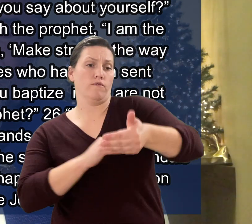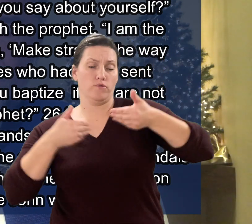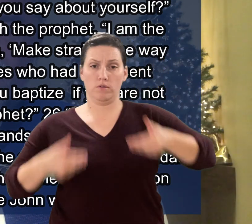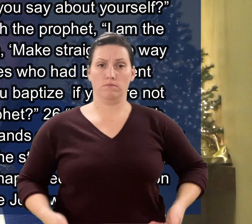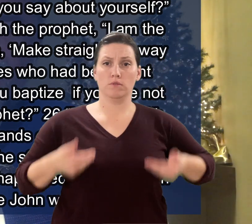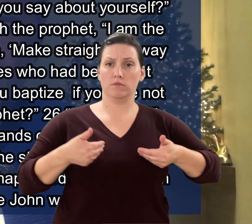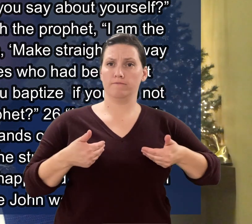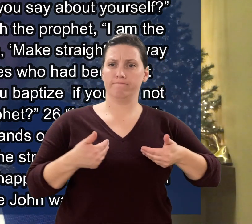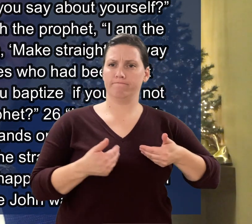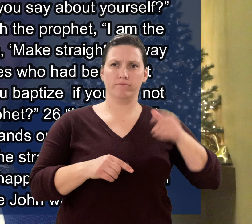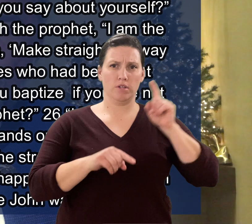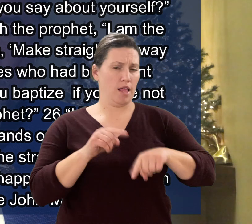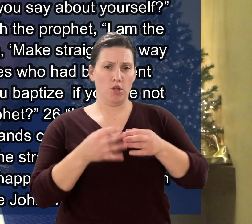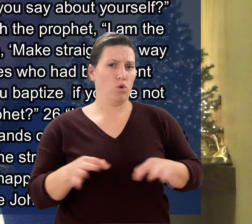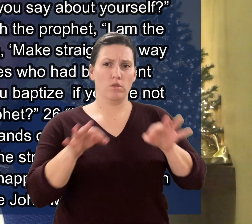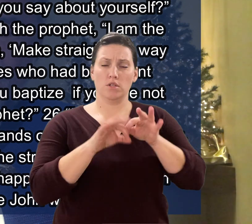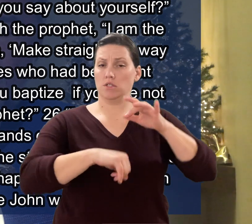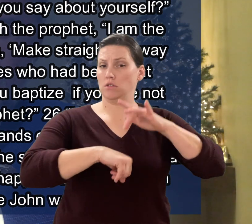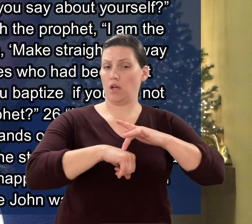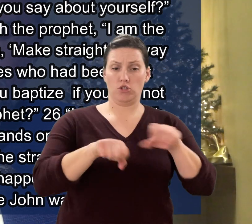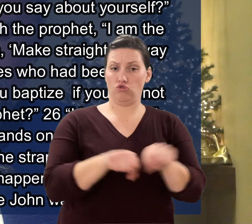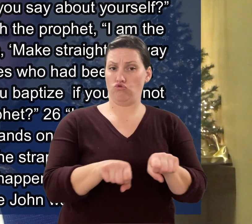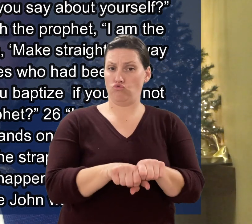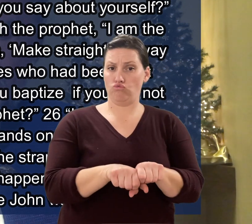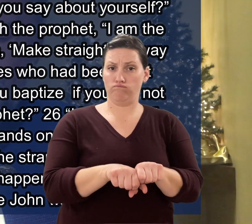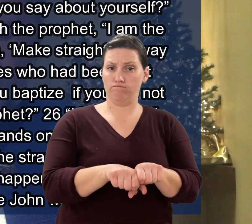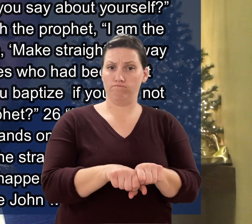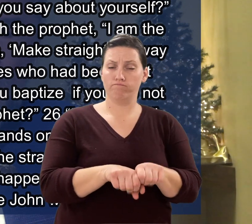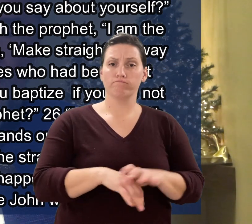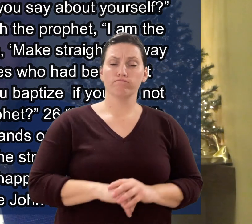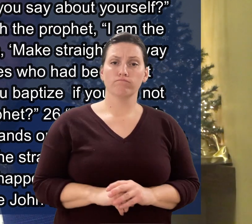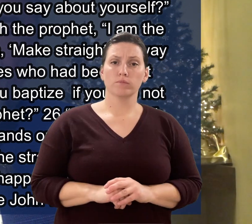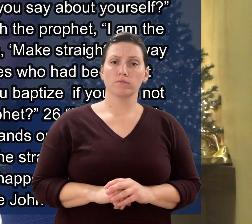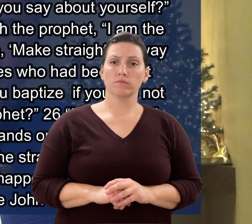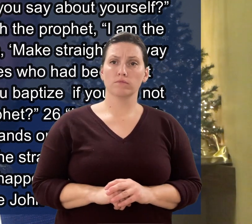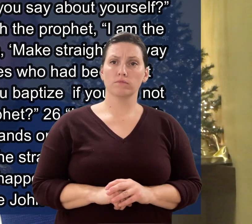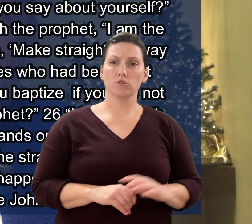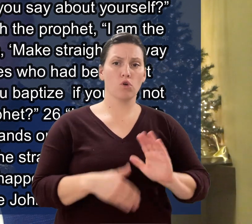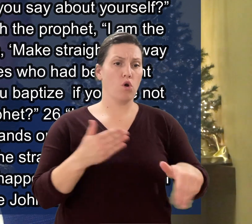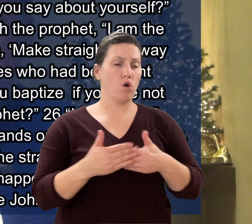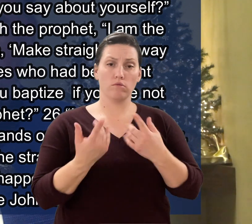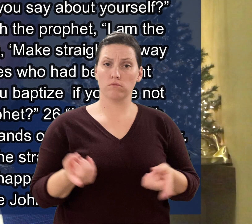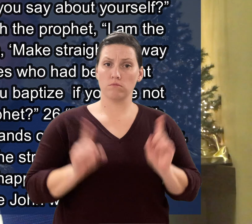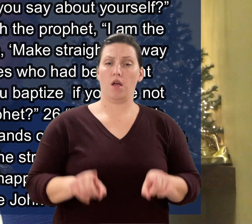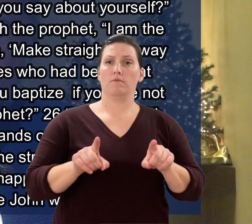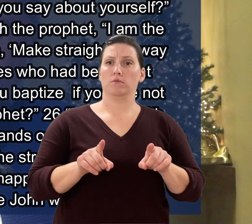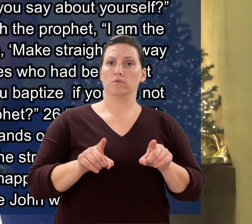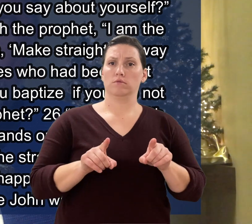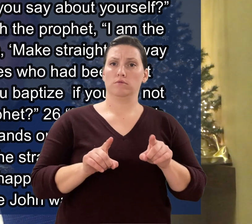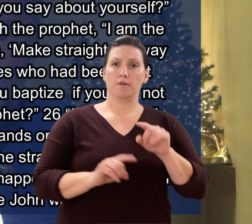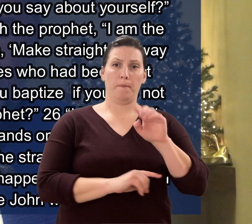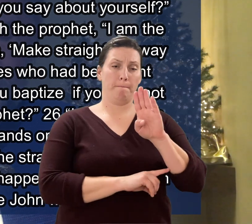the straps of whose sandals I am not worthy to untie." This all happened at Bethany on the other side of the